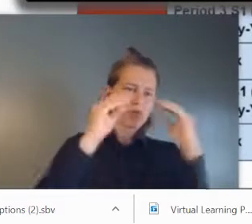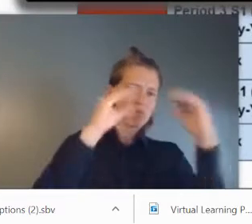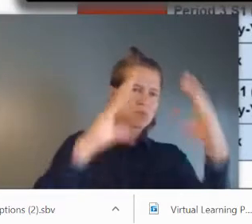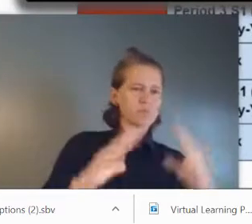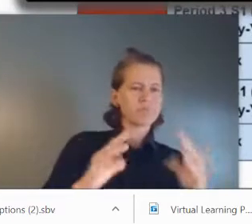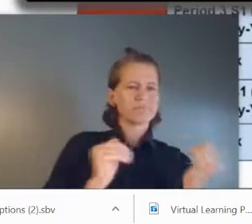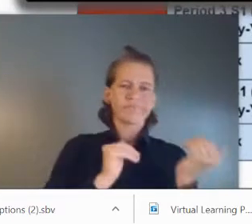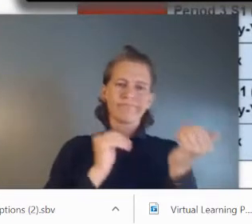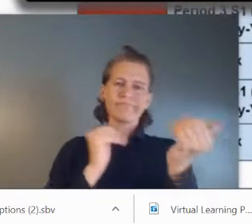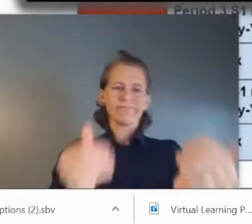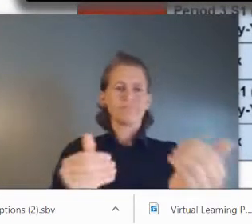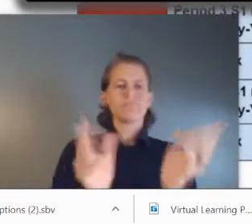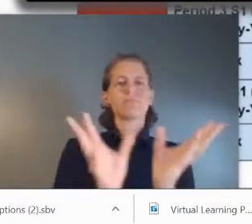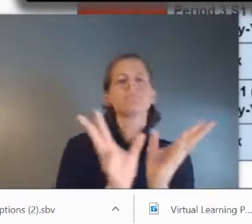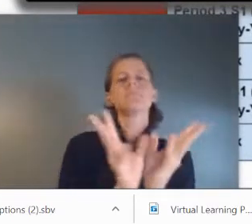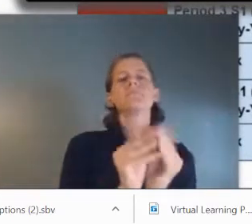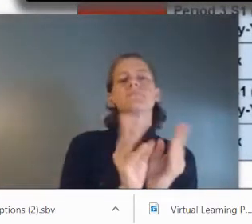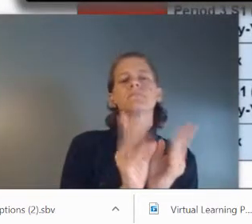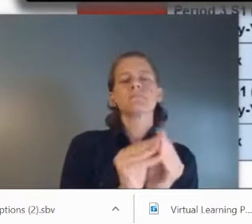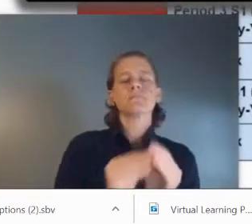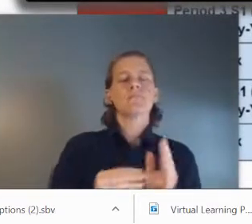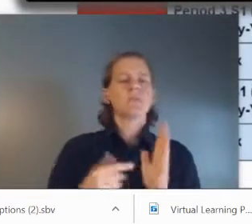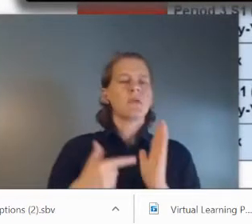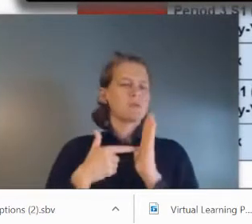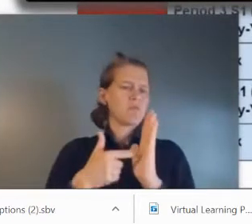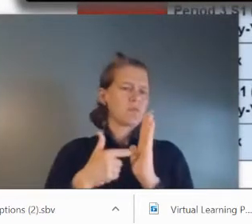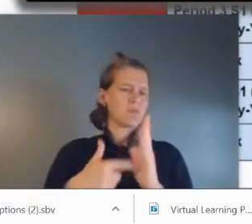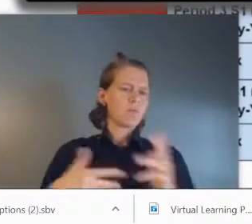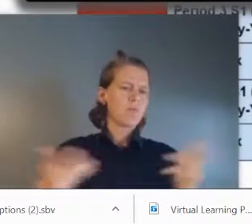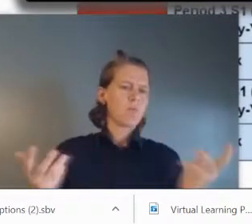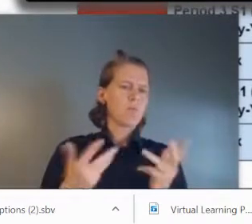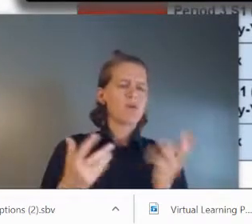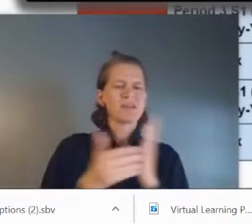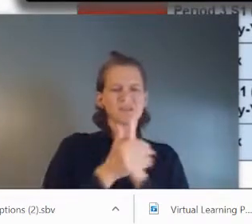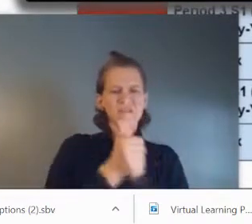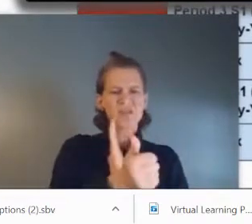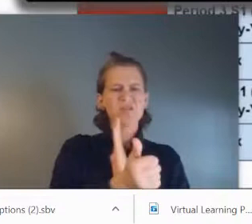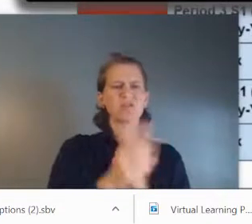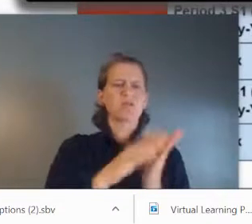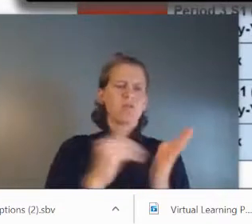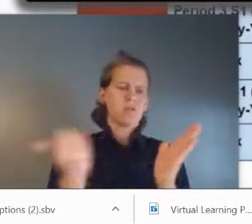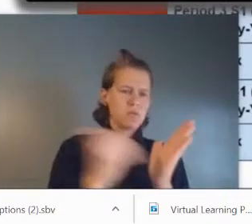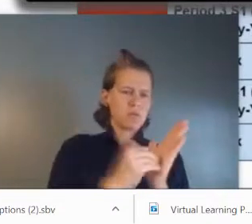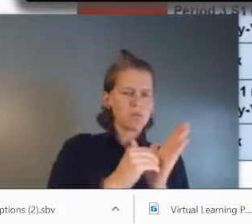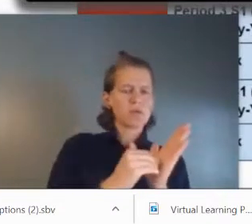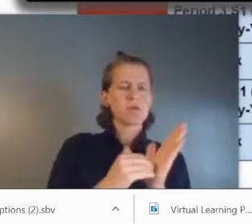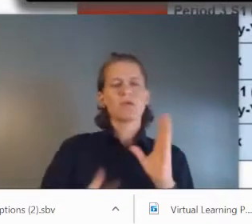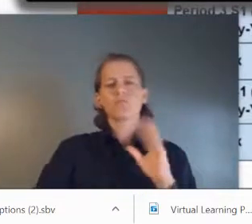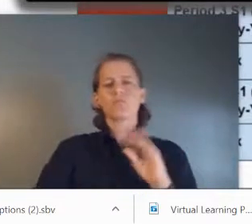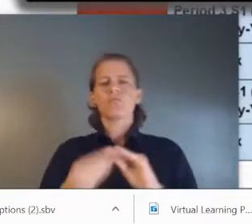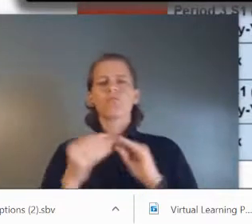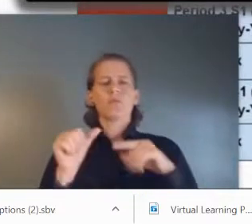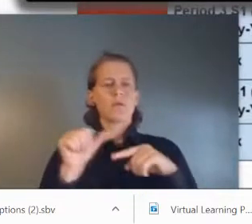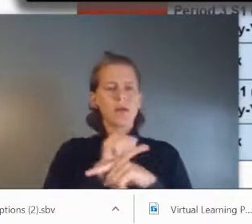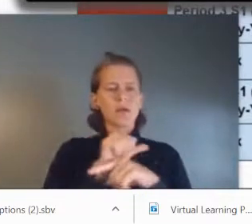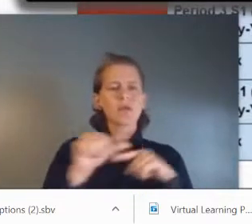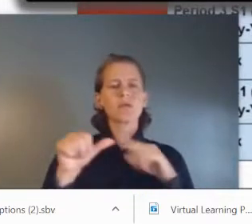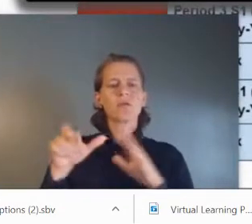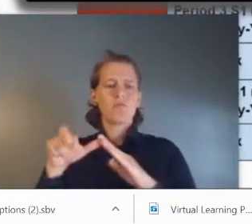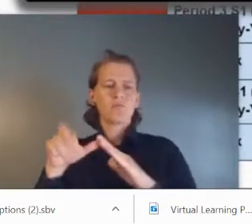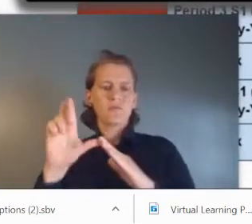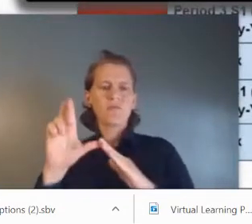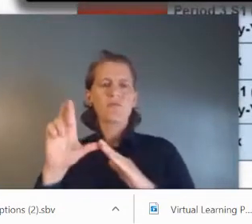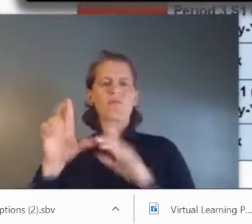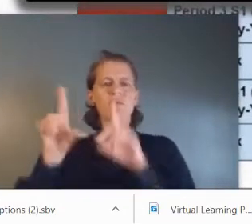other. Examples include relearning skills or concepts, additional practice, review and